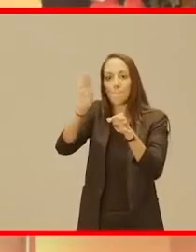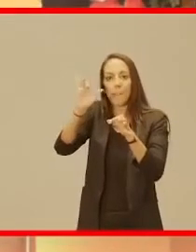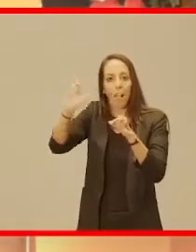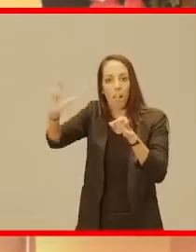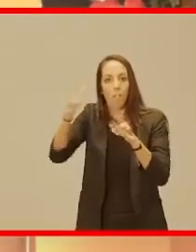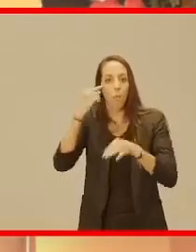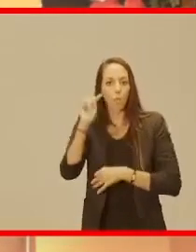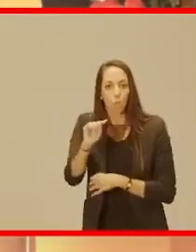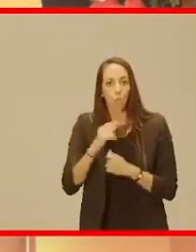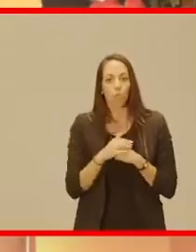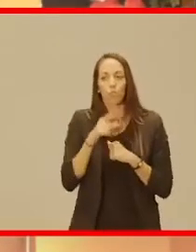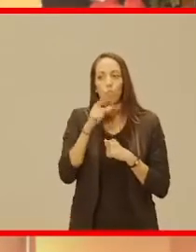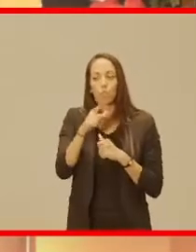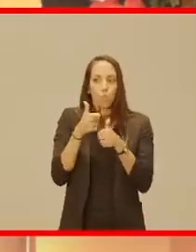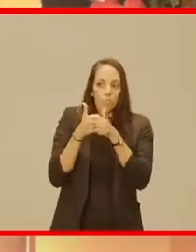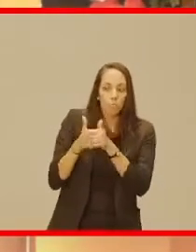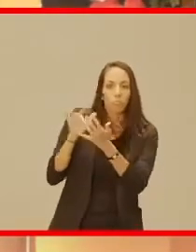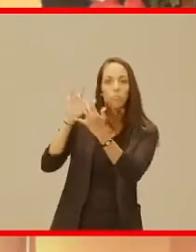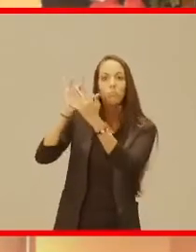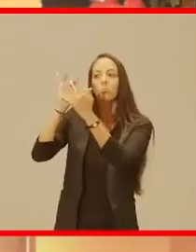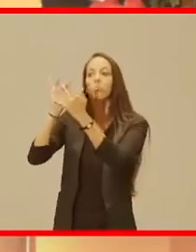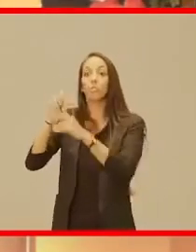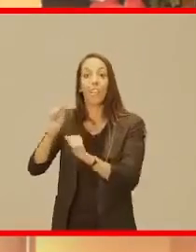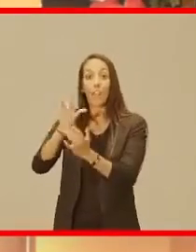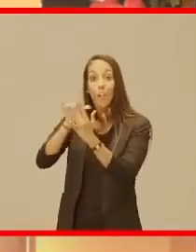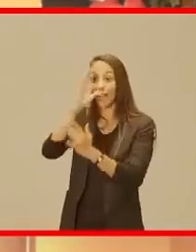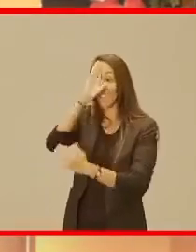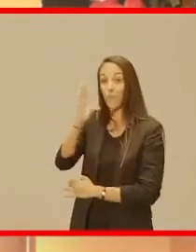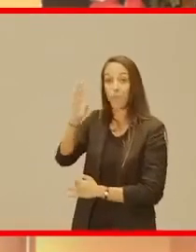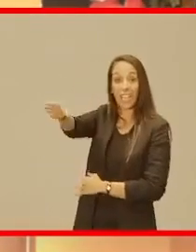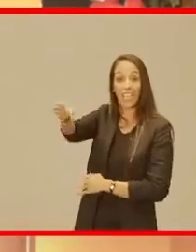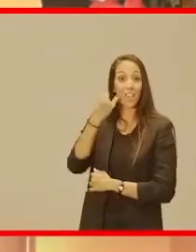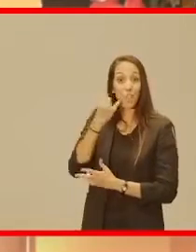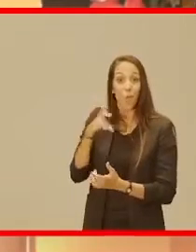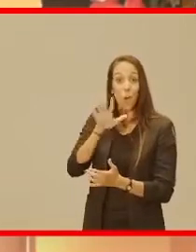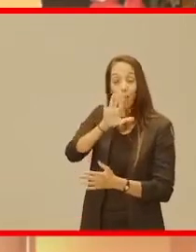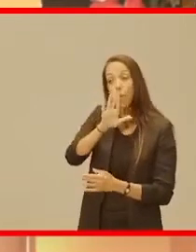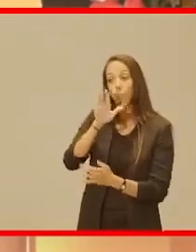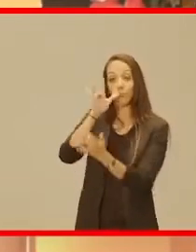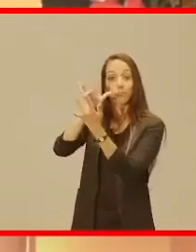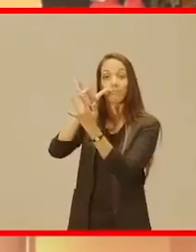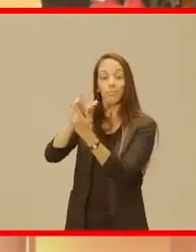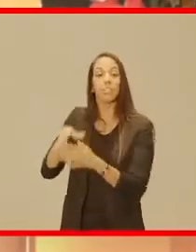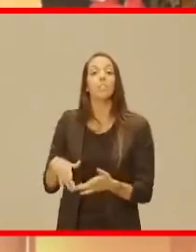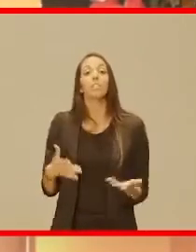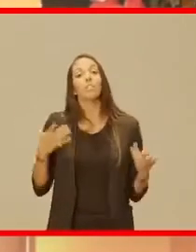And that's why you get those things that say, hey, and it's usually because, and as Katie knows,